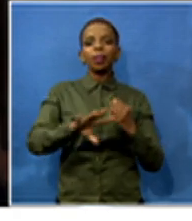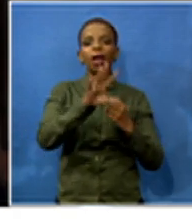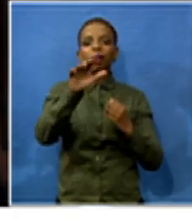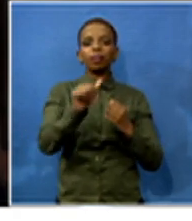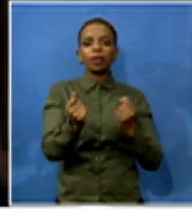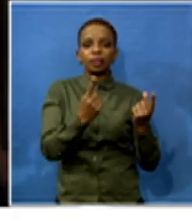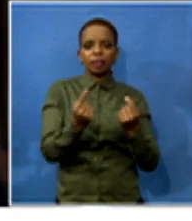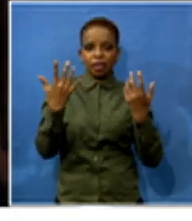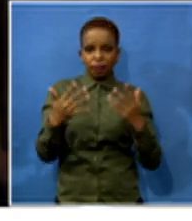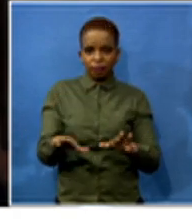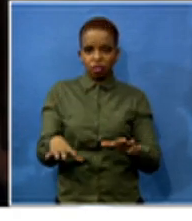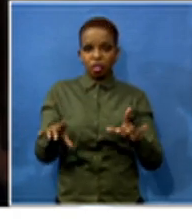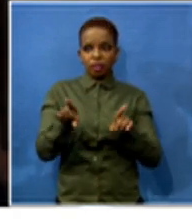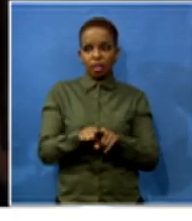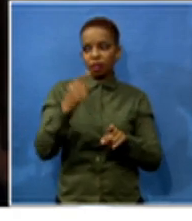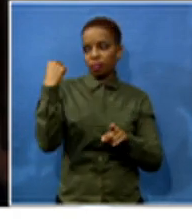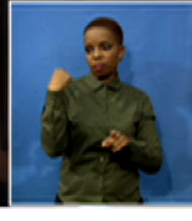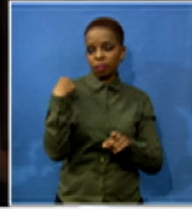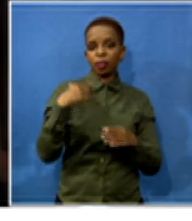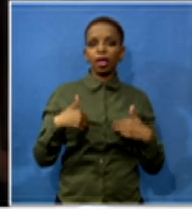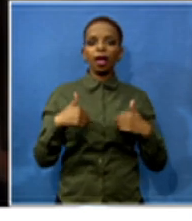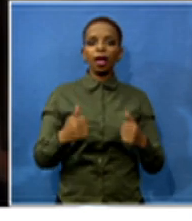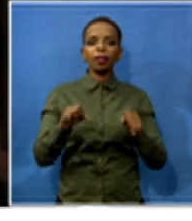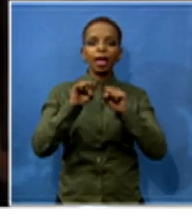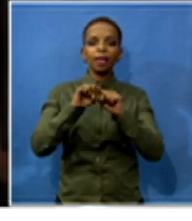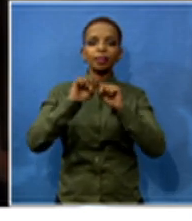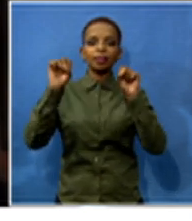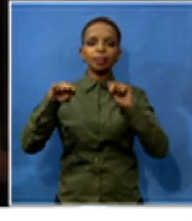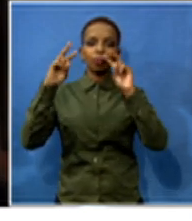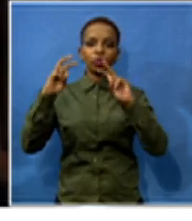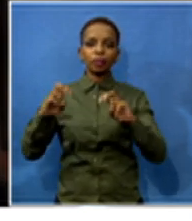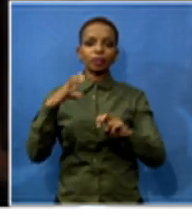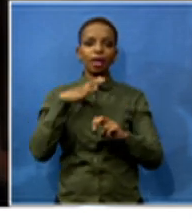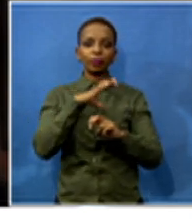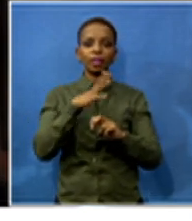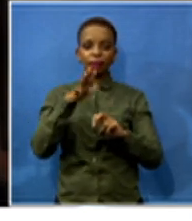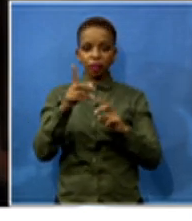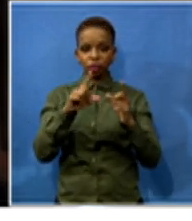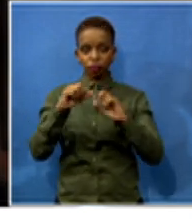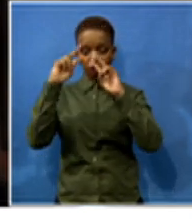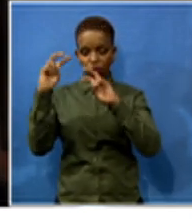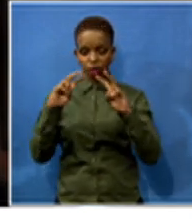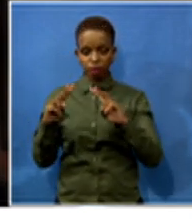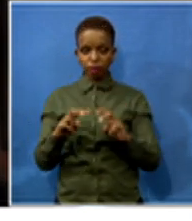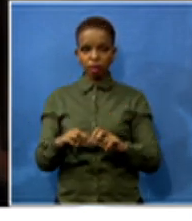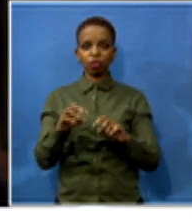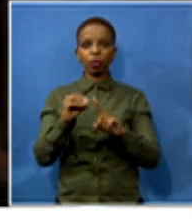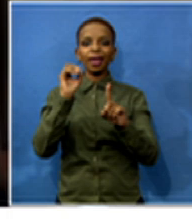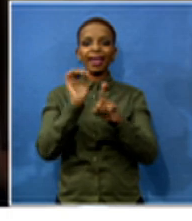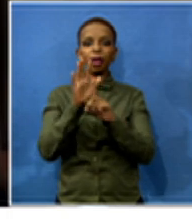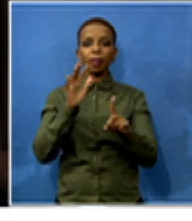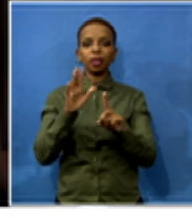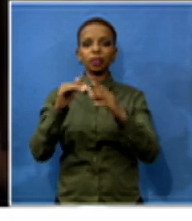recent survey by the Health Systems Research Council on the response of or the impact on households of